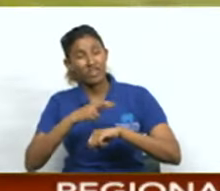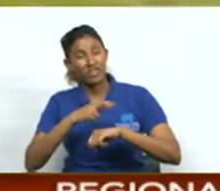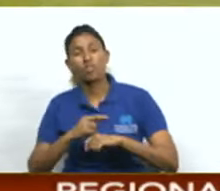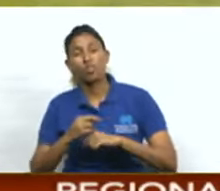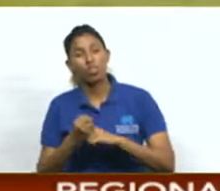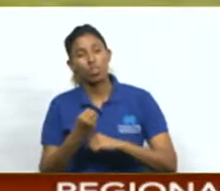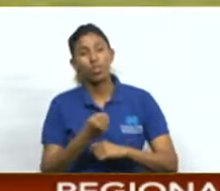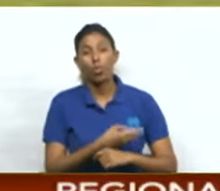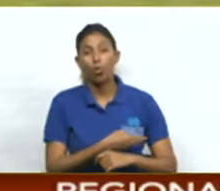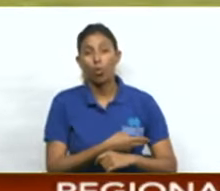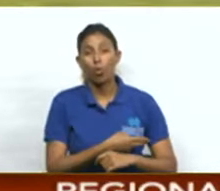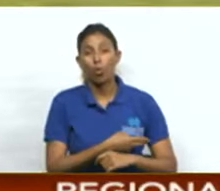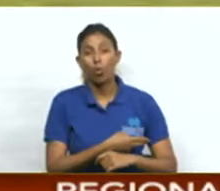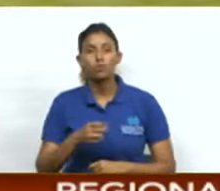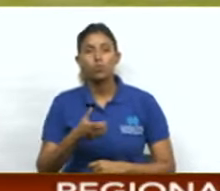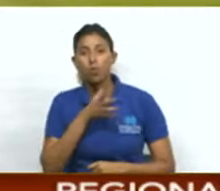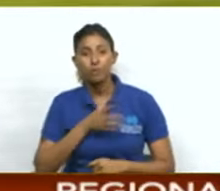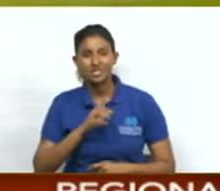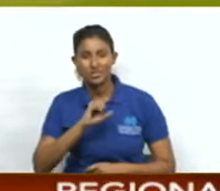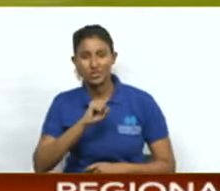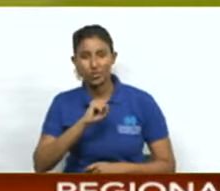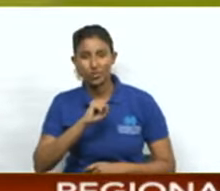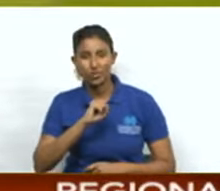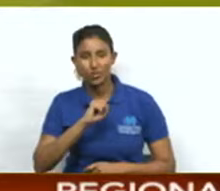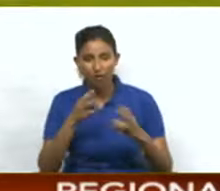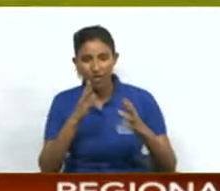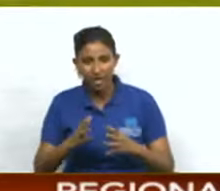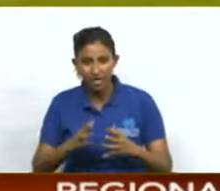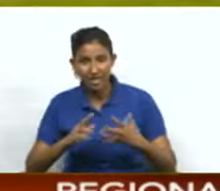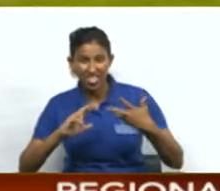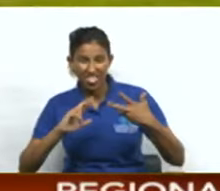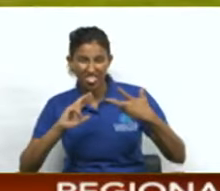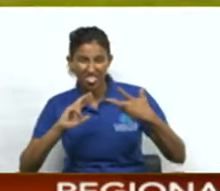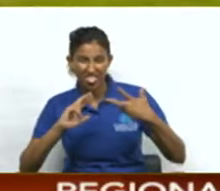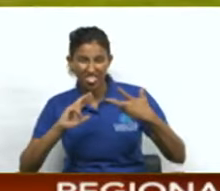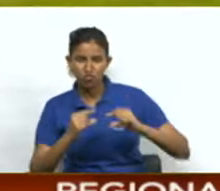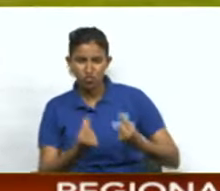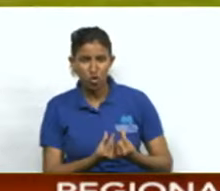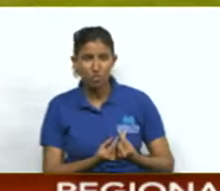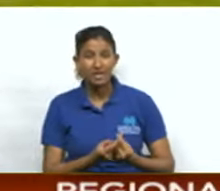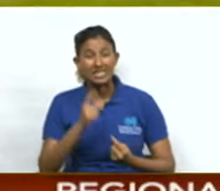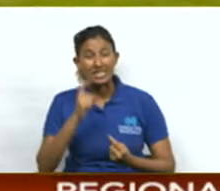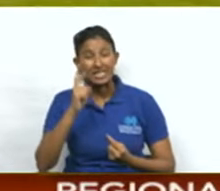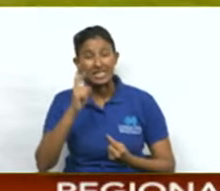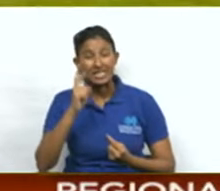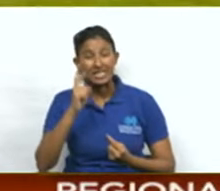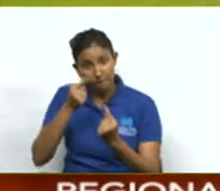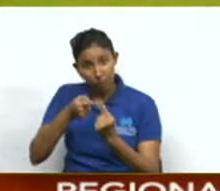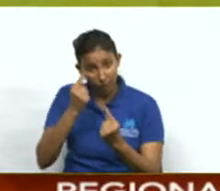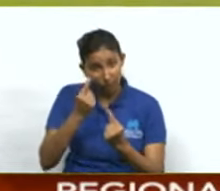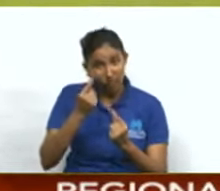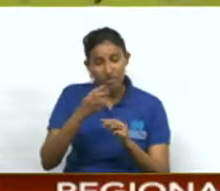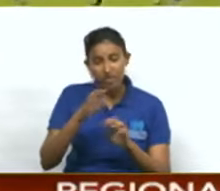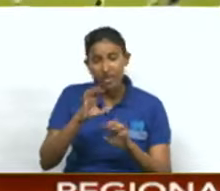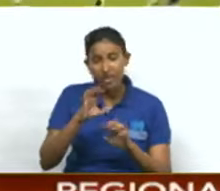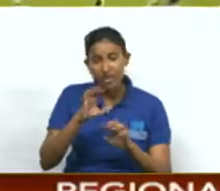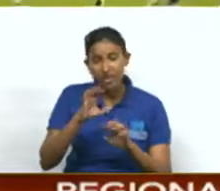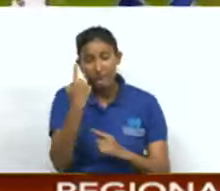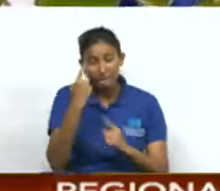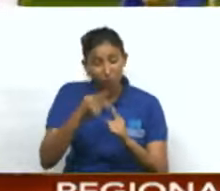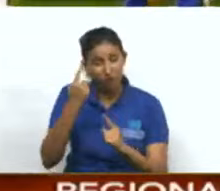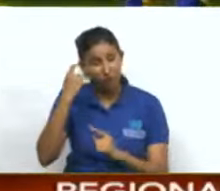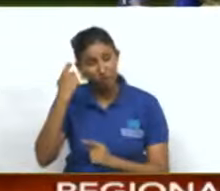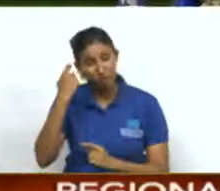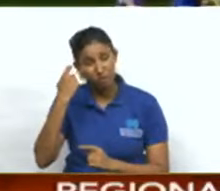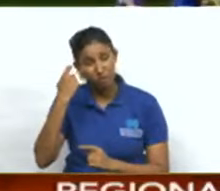Warriors lie 3rd in their group with 1 point from 3 matches, 3 points behind the Puerto Ricans with just 1 match remaining in group play. Even